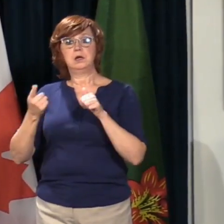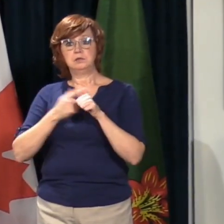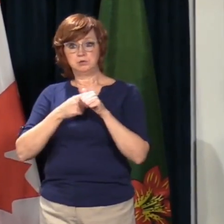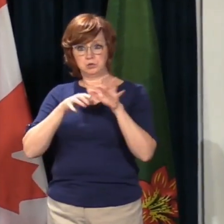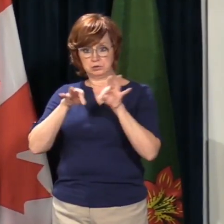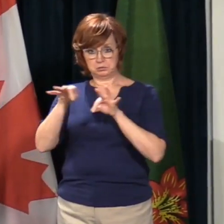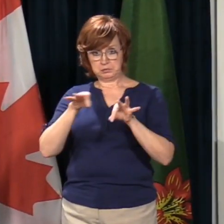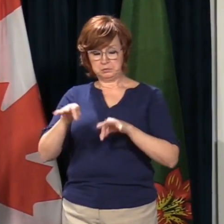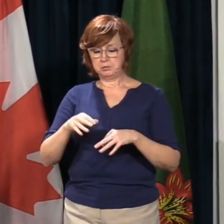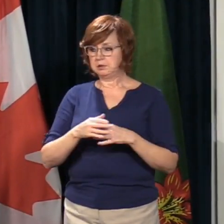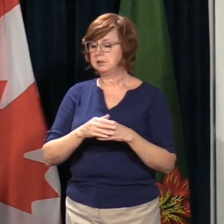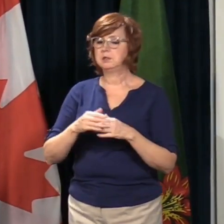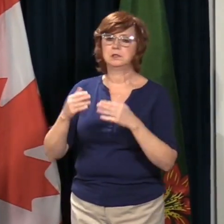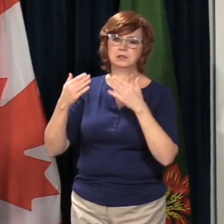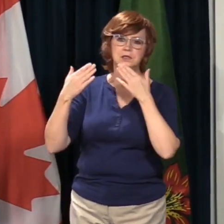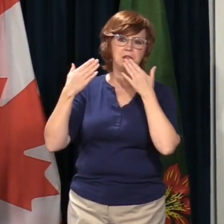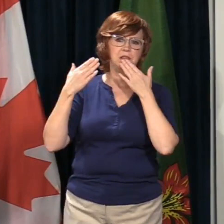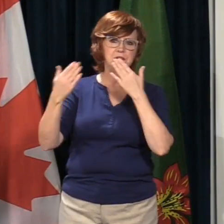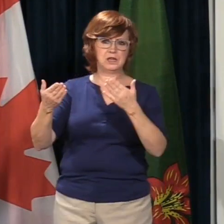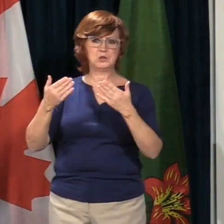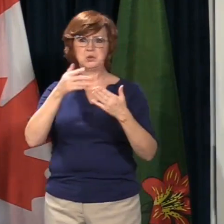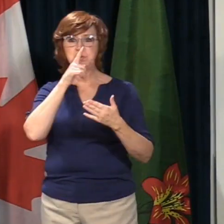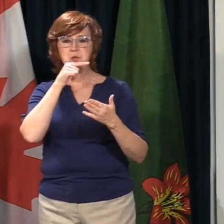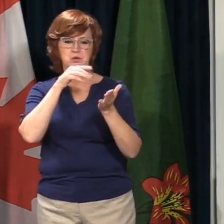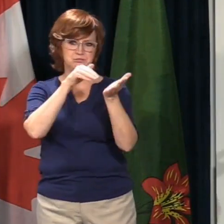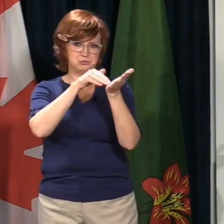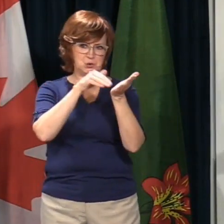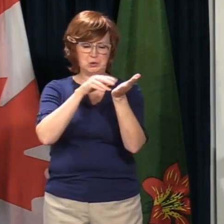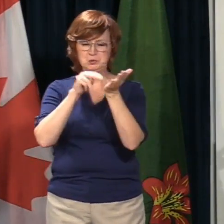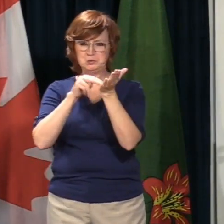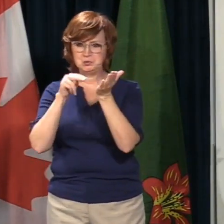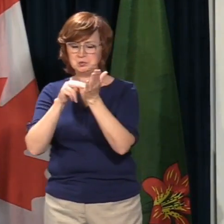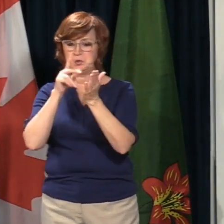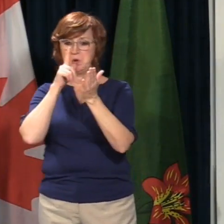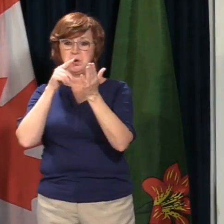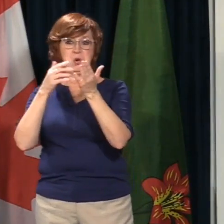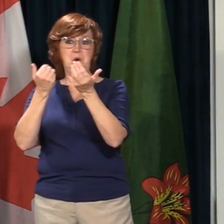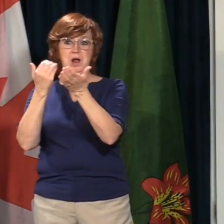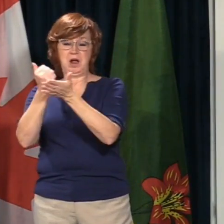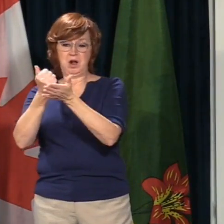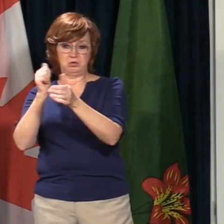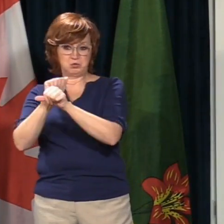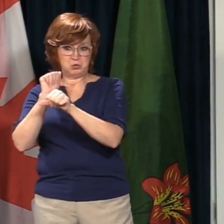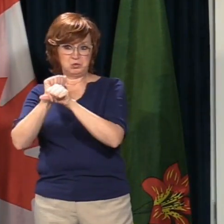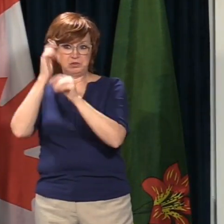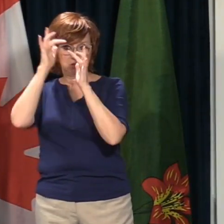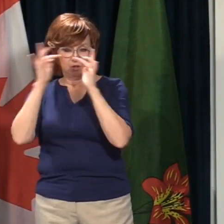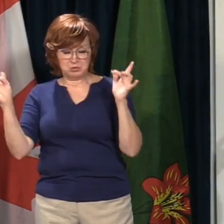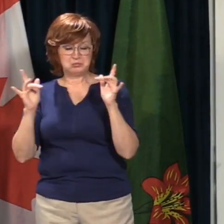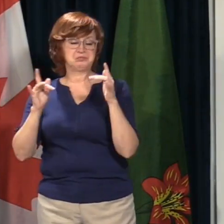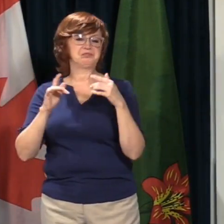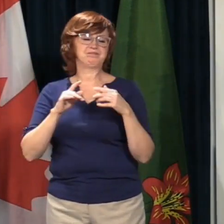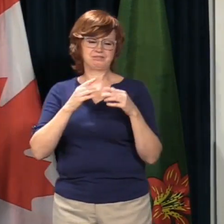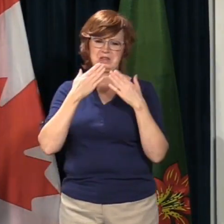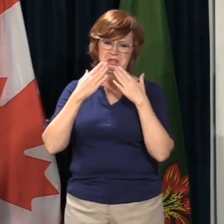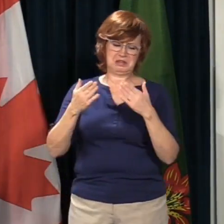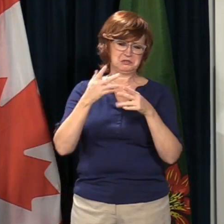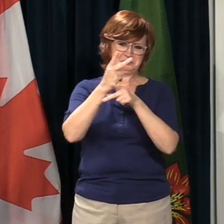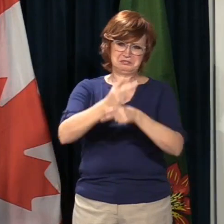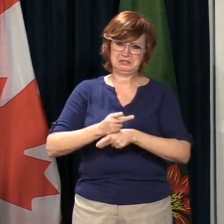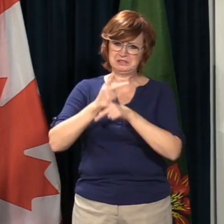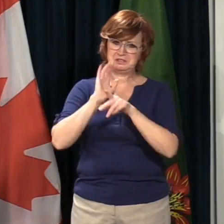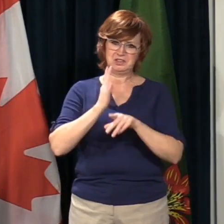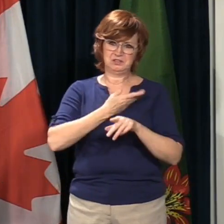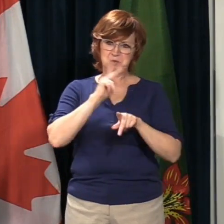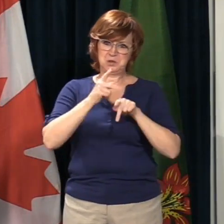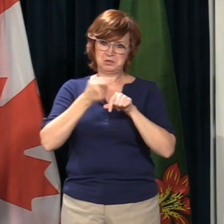to once again thank all healthcare workers across this province for the work that they do every single day to take care of Saskatchewan residents. And to that end, I also want